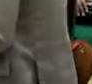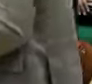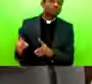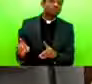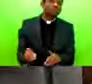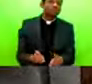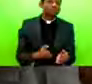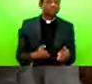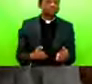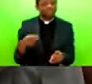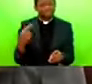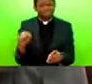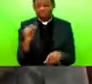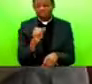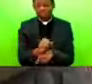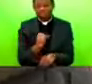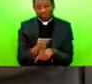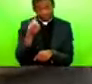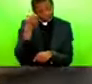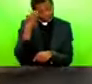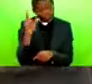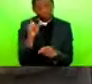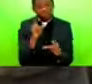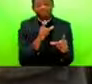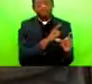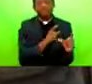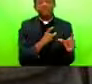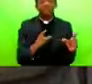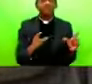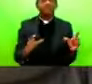Hallelujah. Doing the work of the